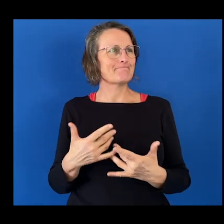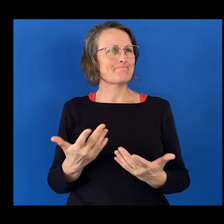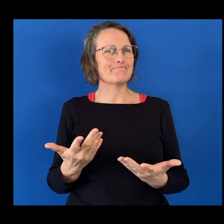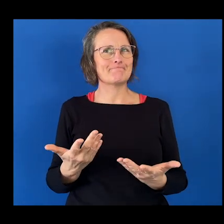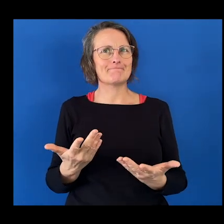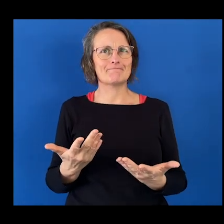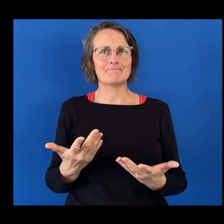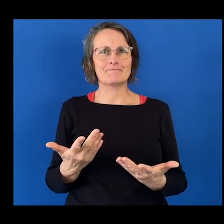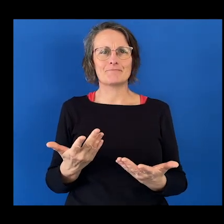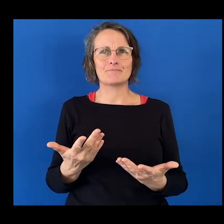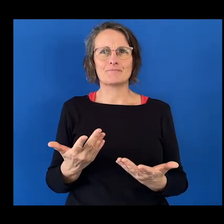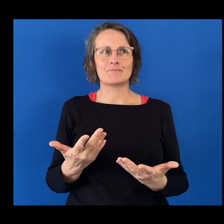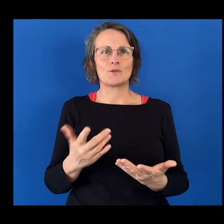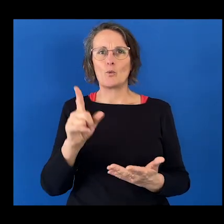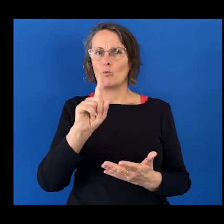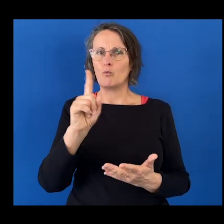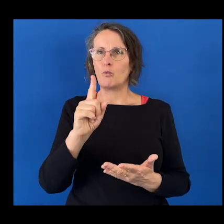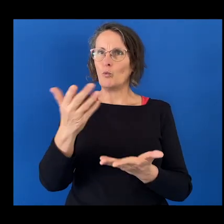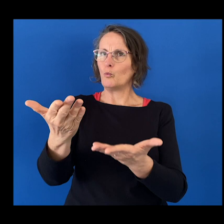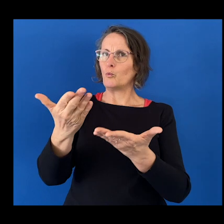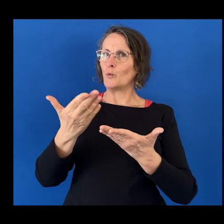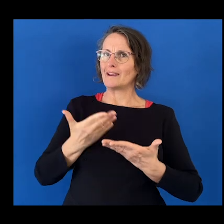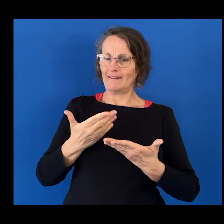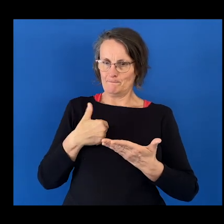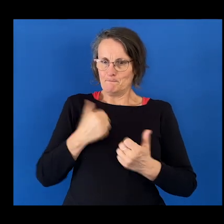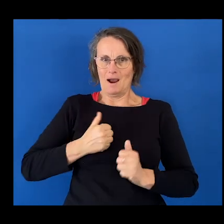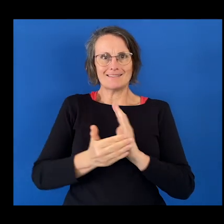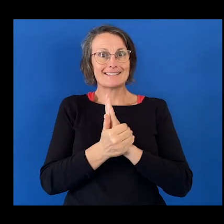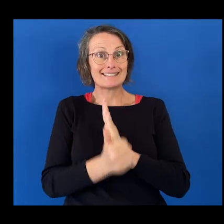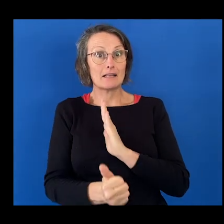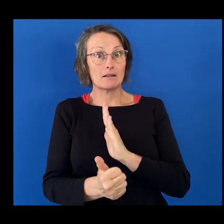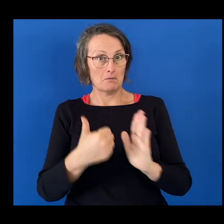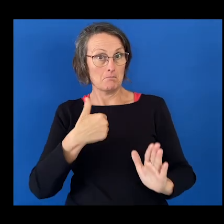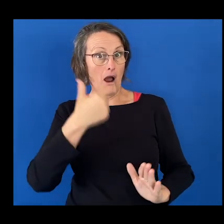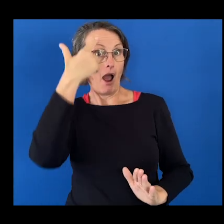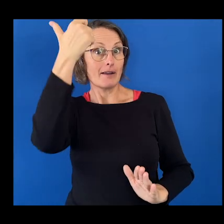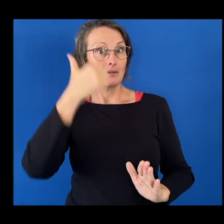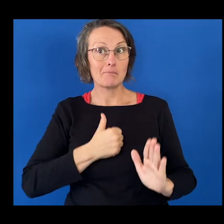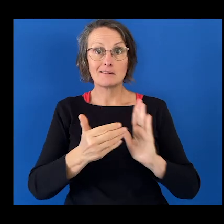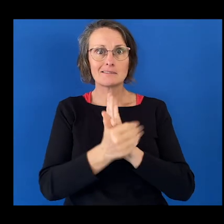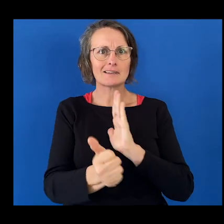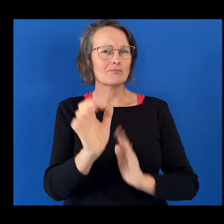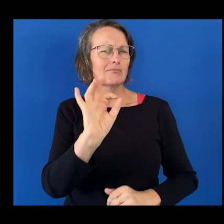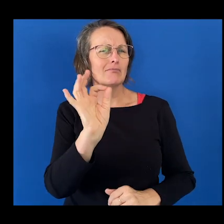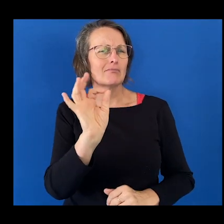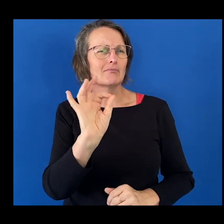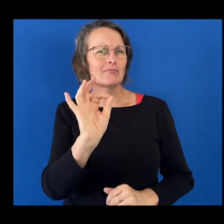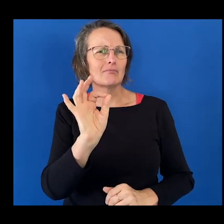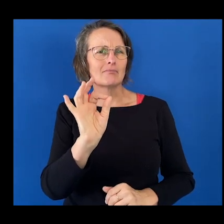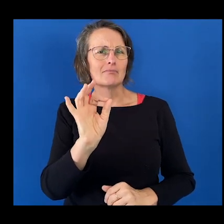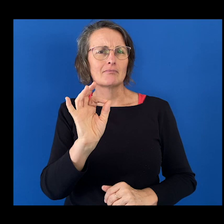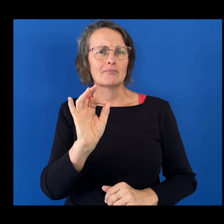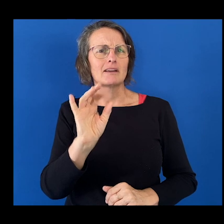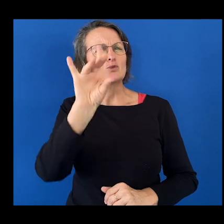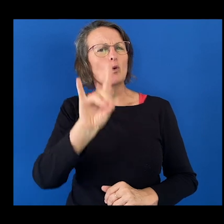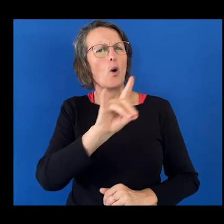what we're given to work with is not from us. It's a gift of the Holy